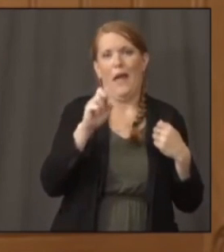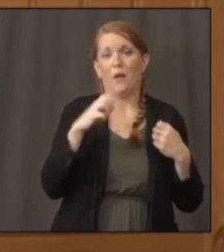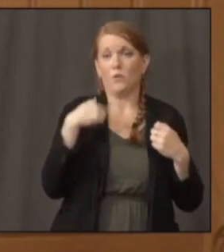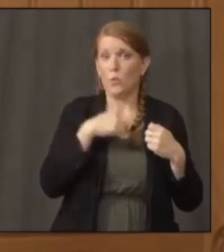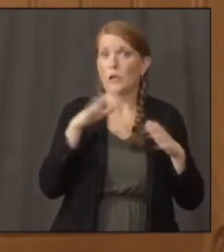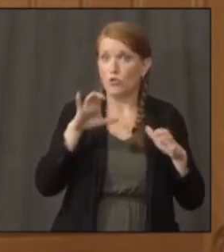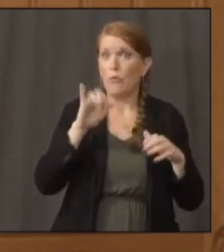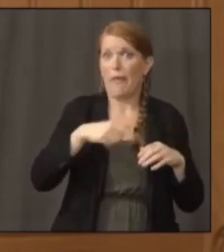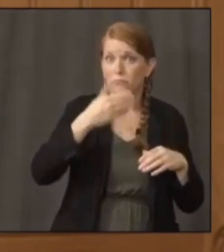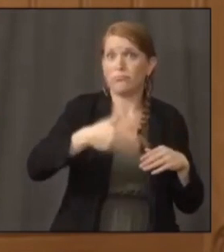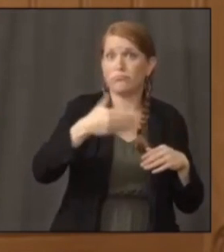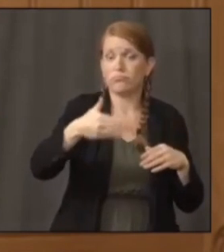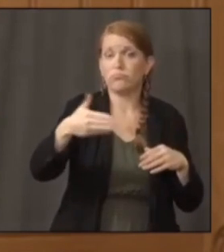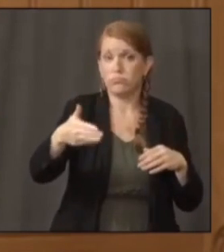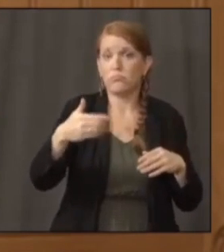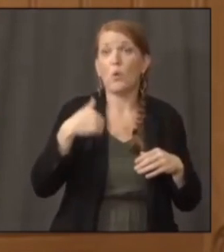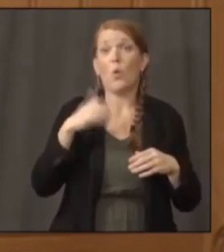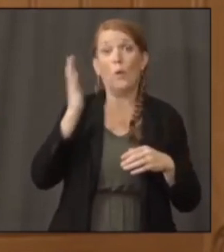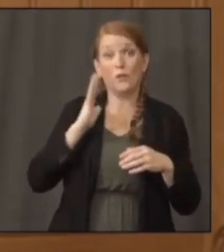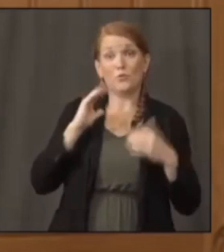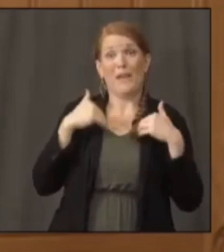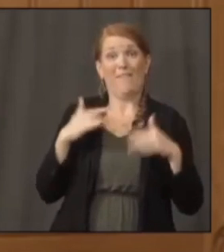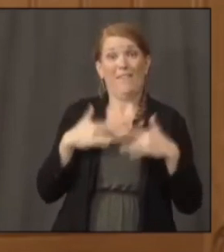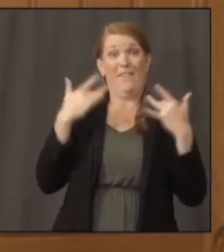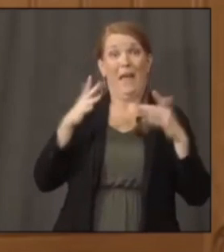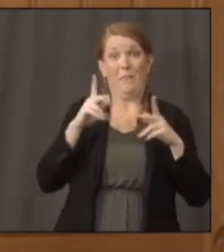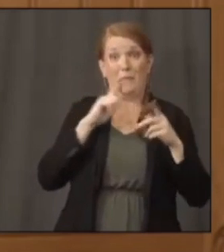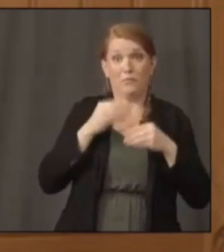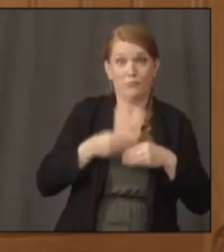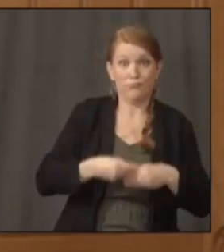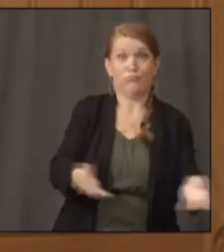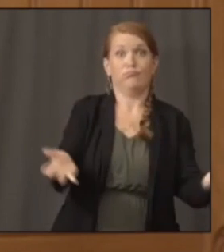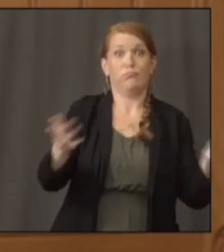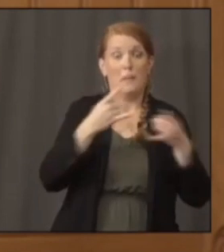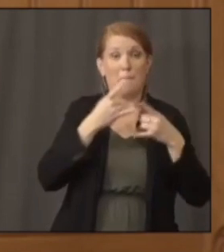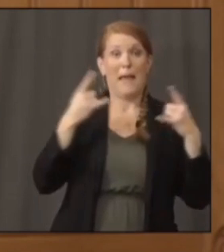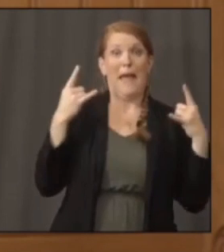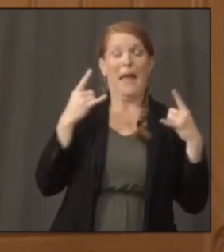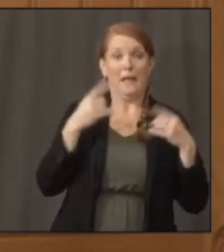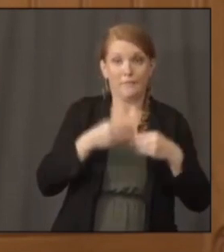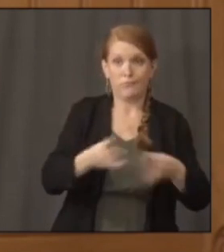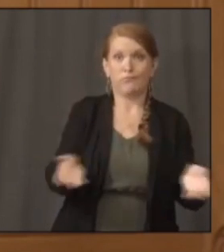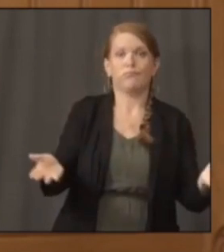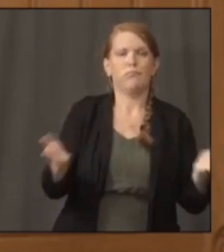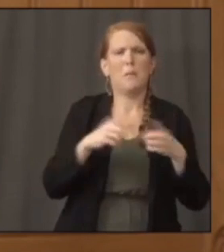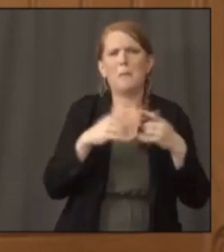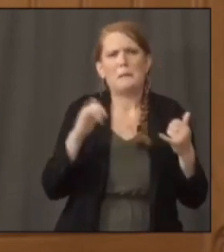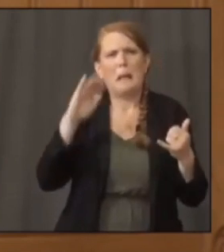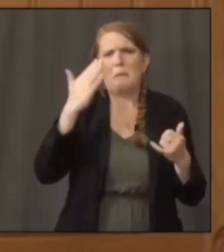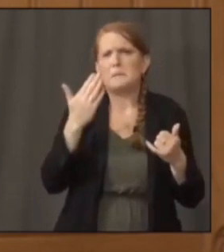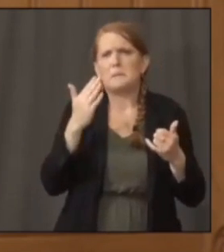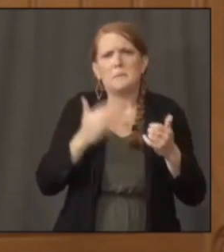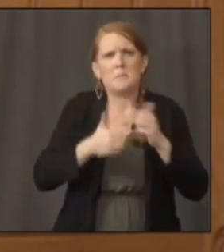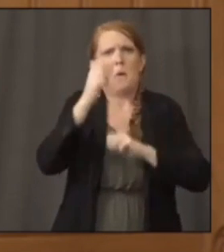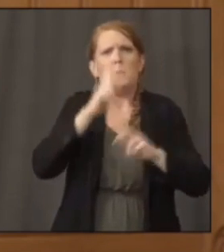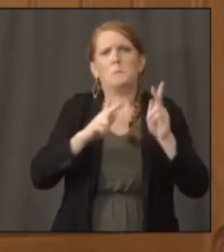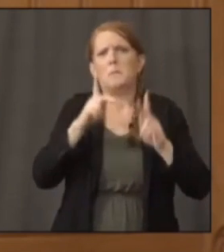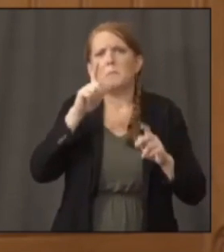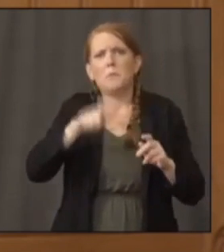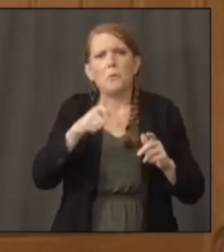mass distribution events were no longer needed, no longer efficient. And so we'll now be on standby, as we have been throughout, to